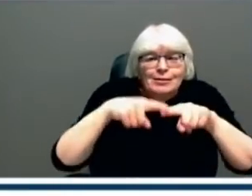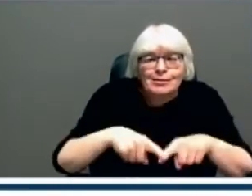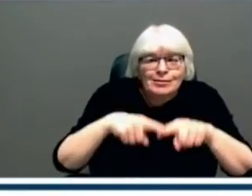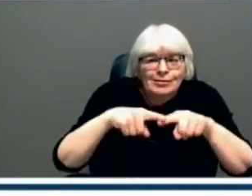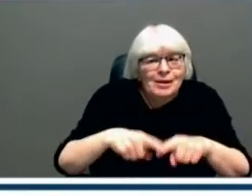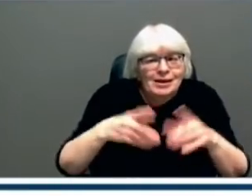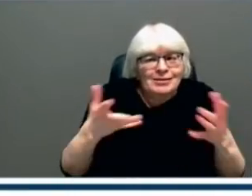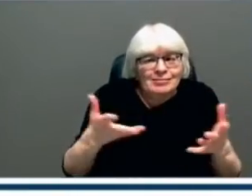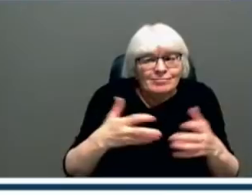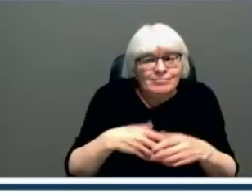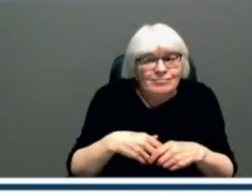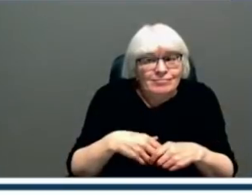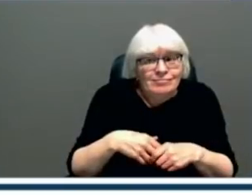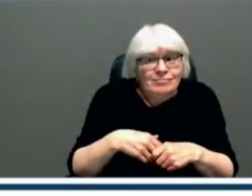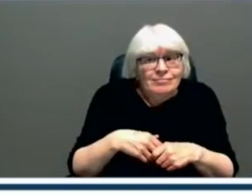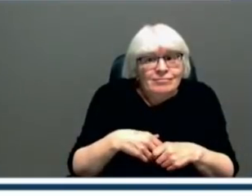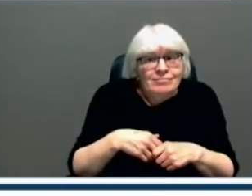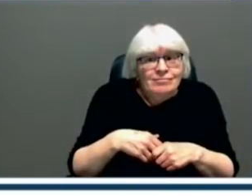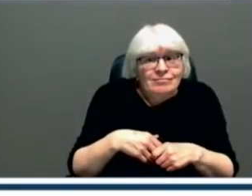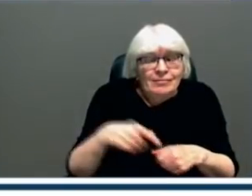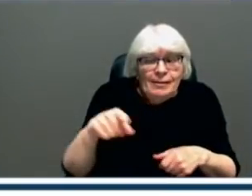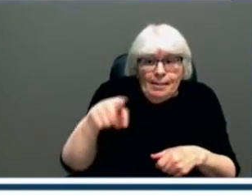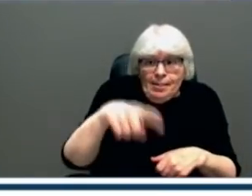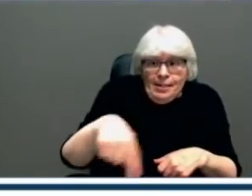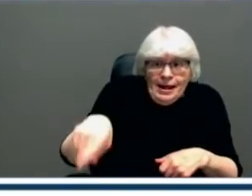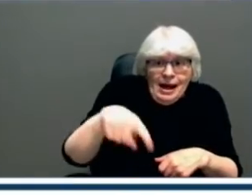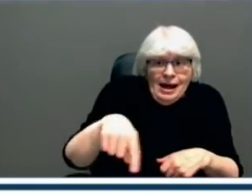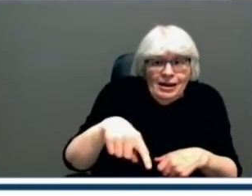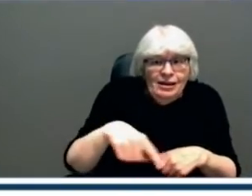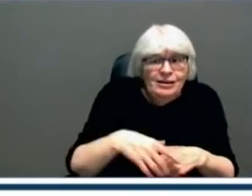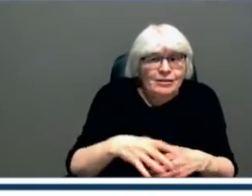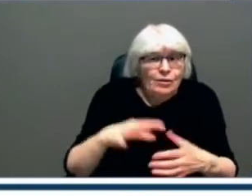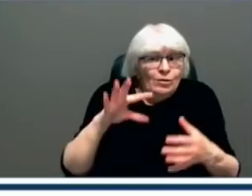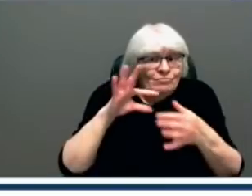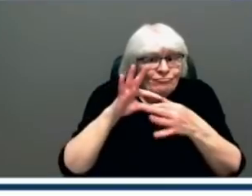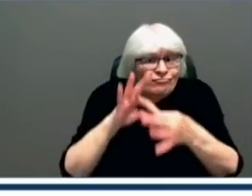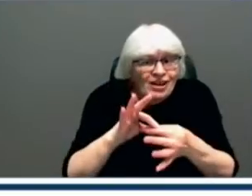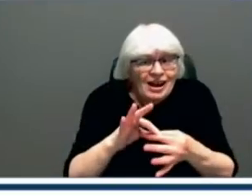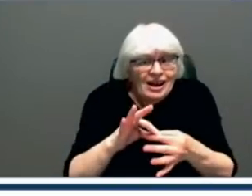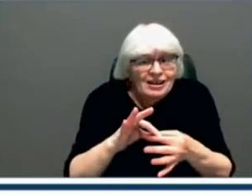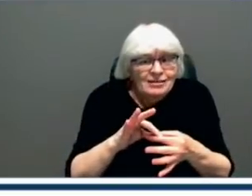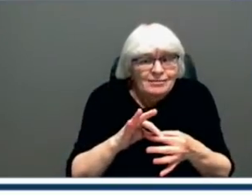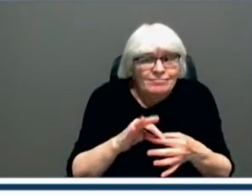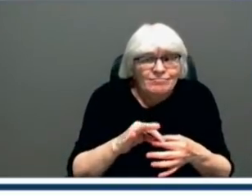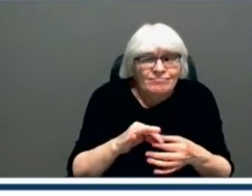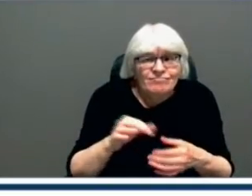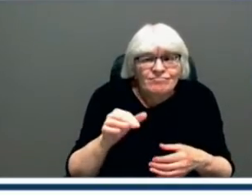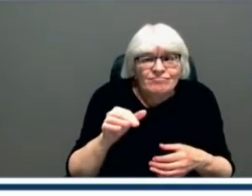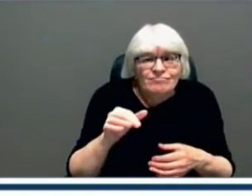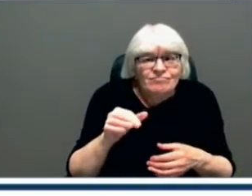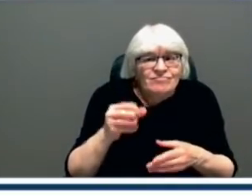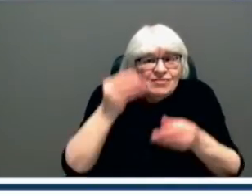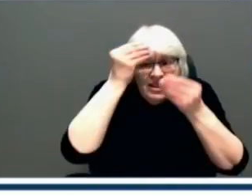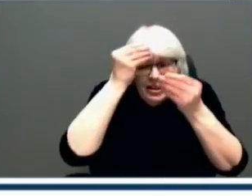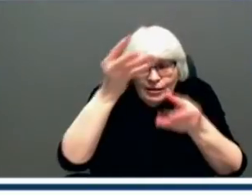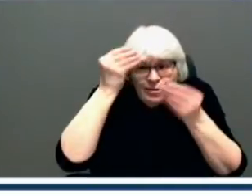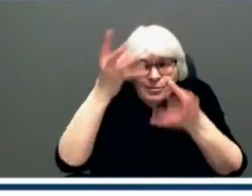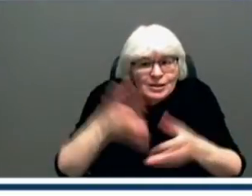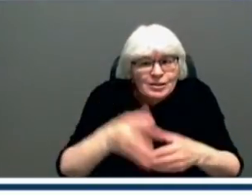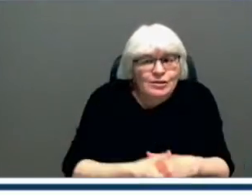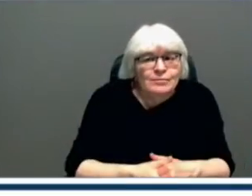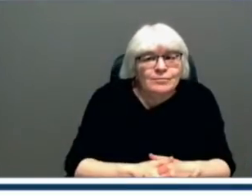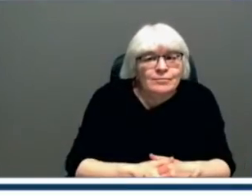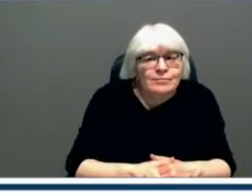connected to those, additional supports. So, but I think what we have to understand is